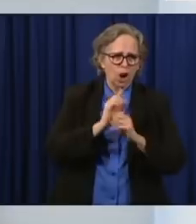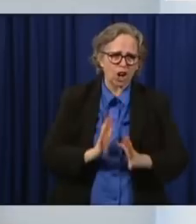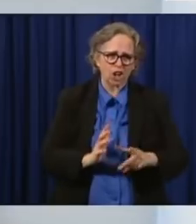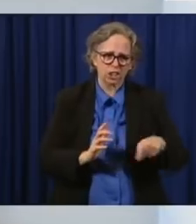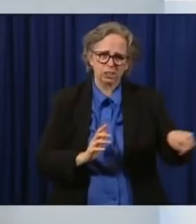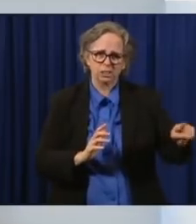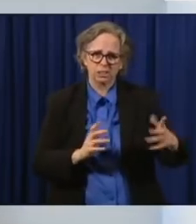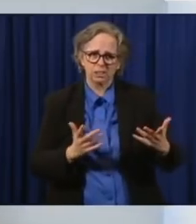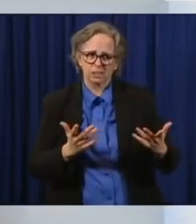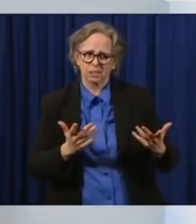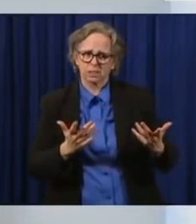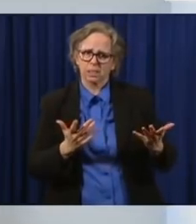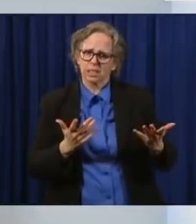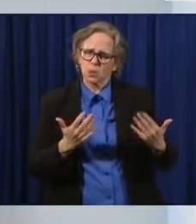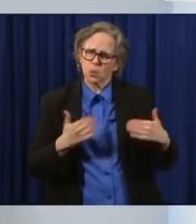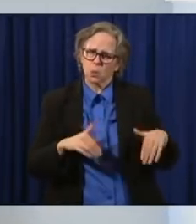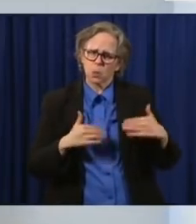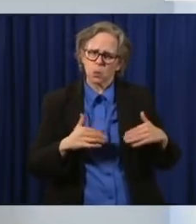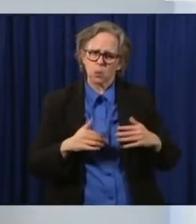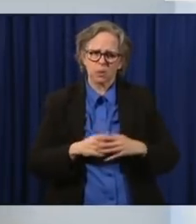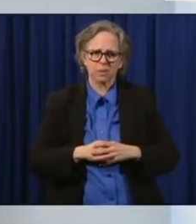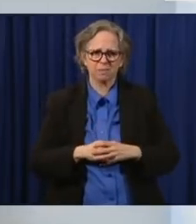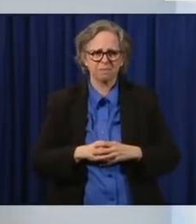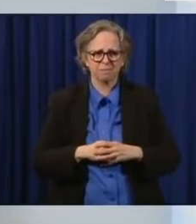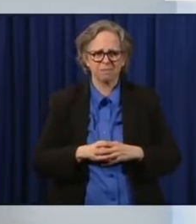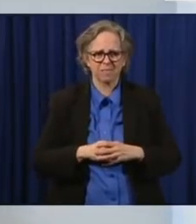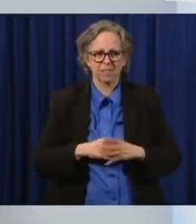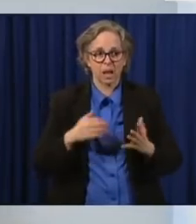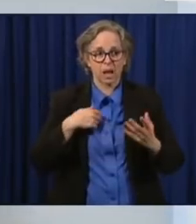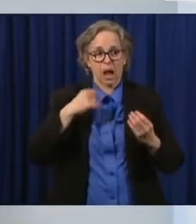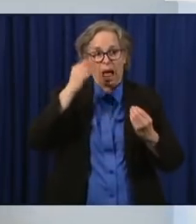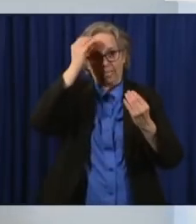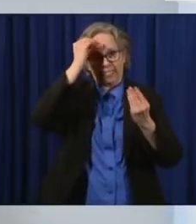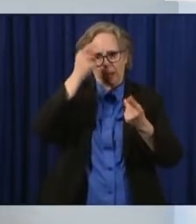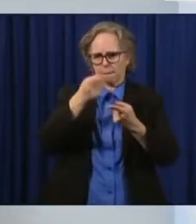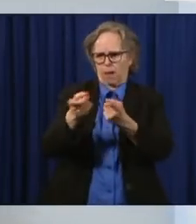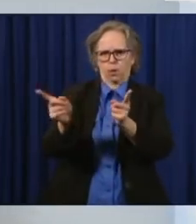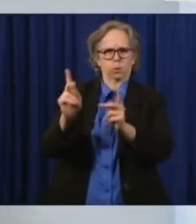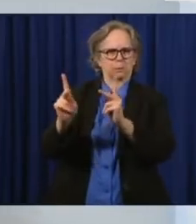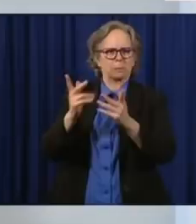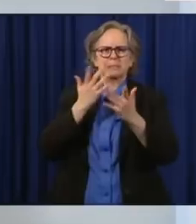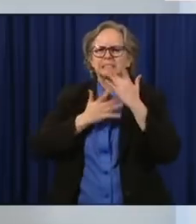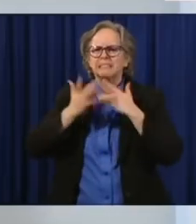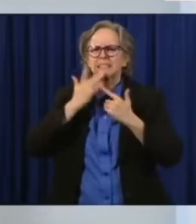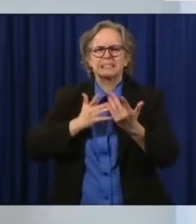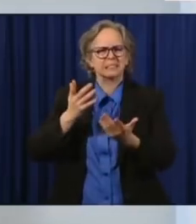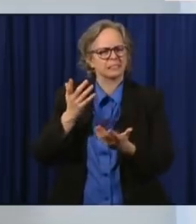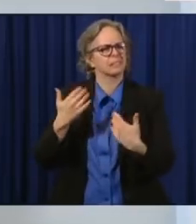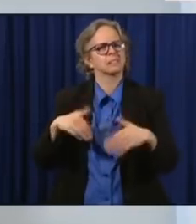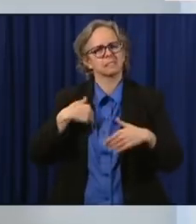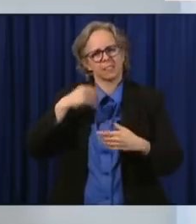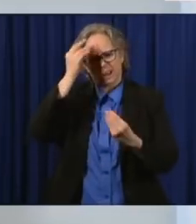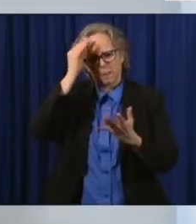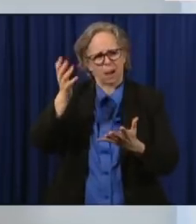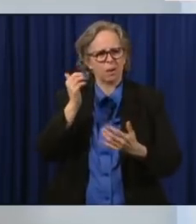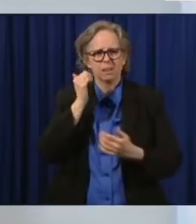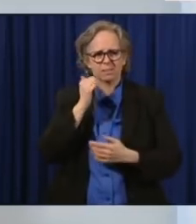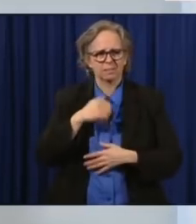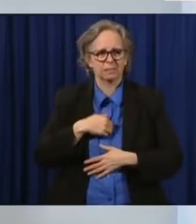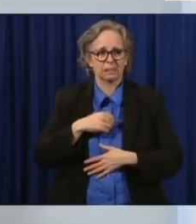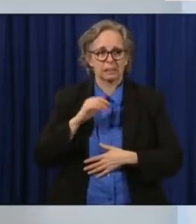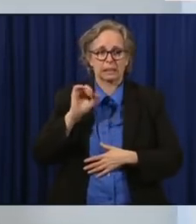questions, it weighs heavily on us because we can empathize with the situation that they're